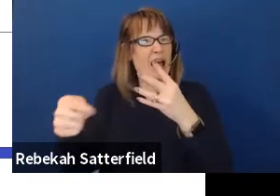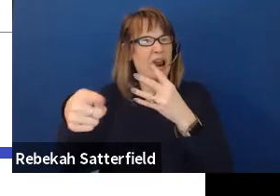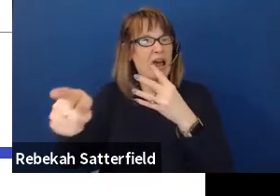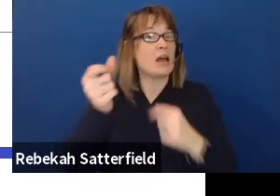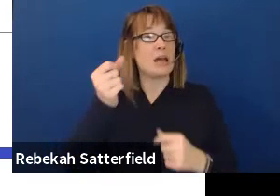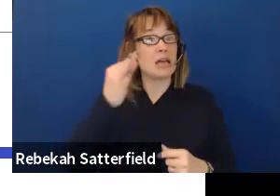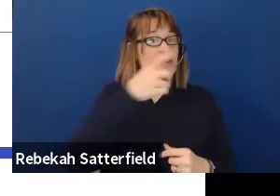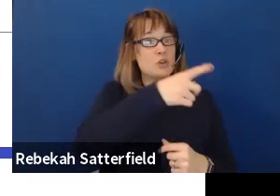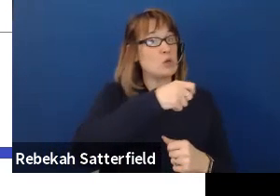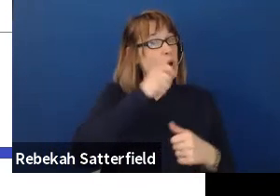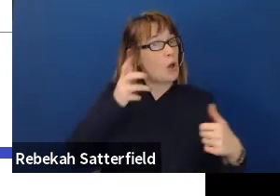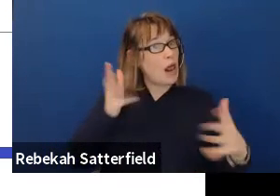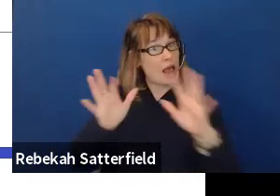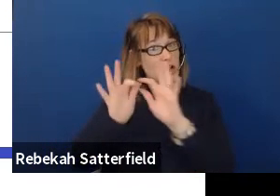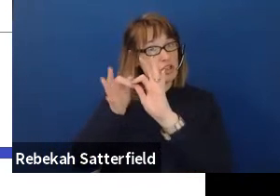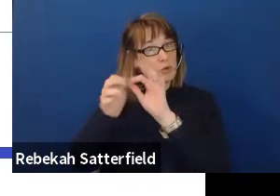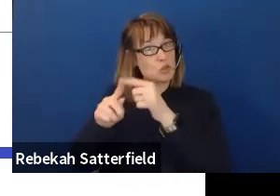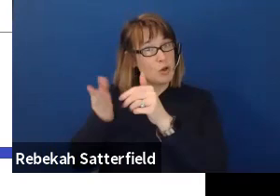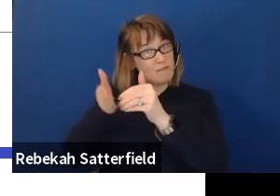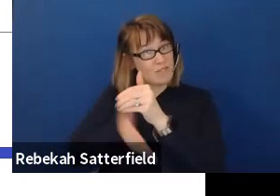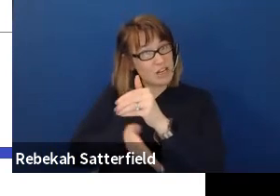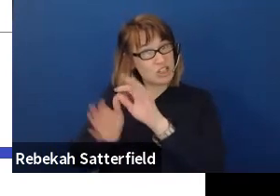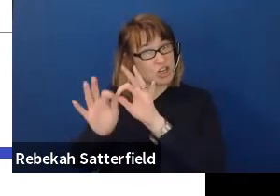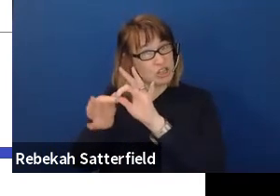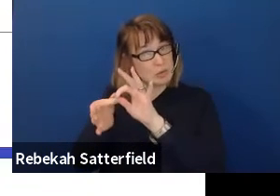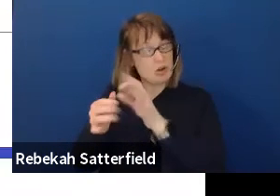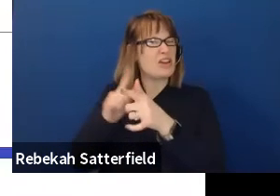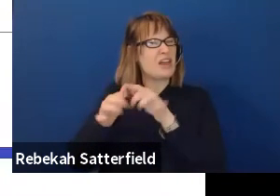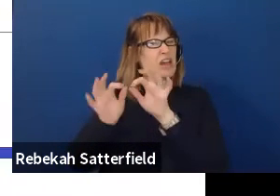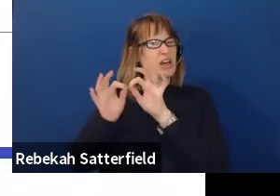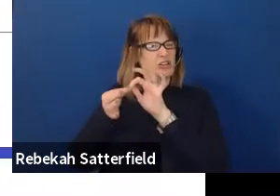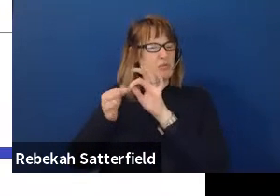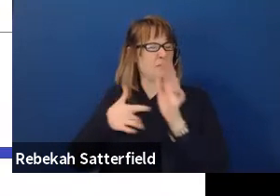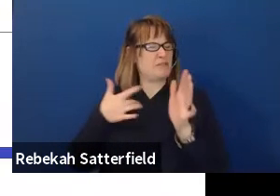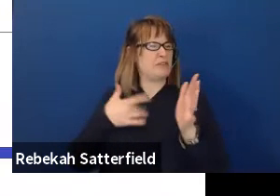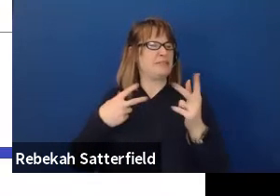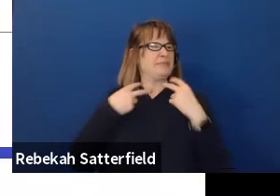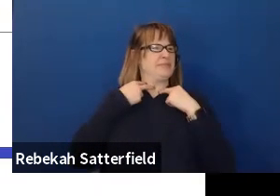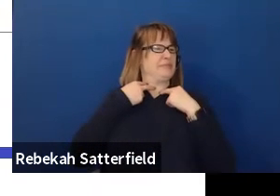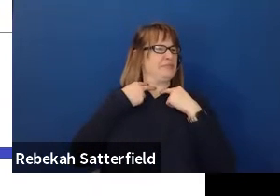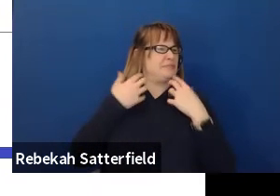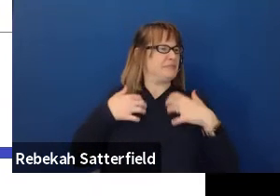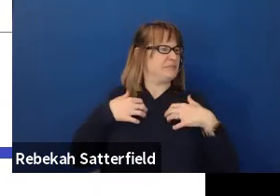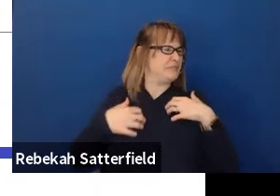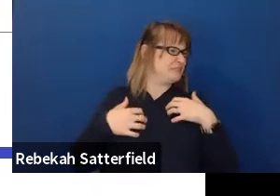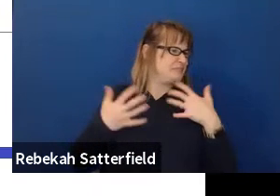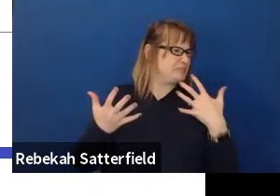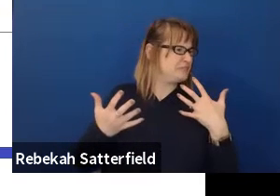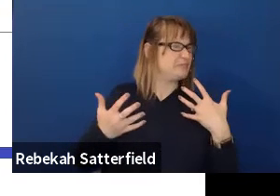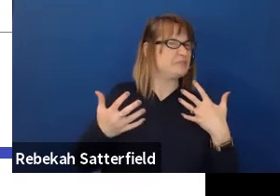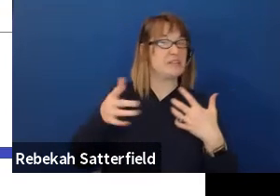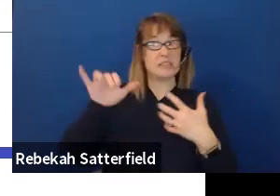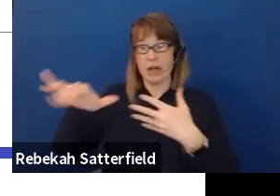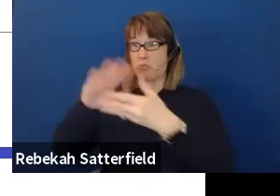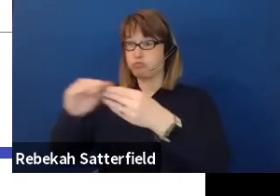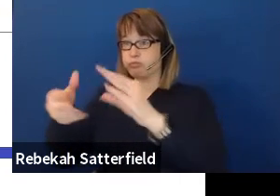to finish the interpretation puts the interpreter in a really difficult situation and makes the interpreter the keeper